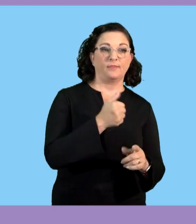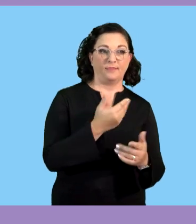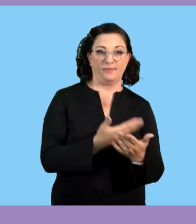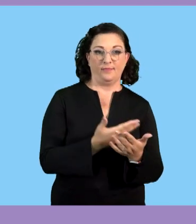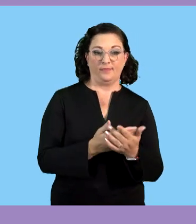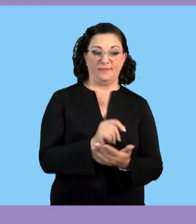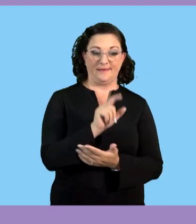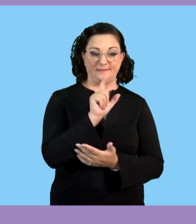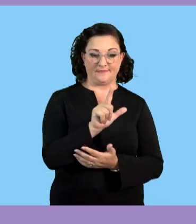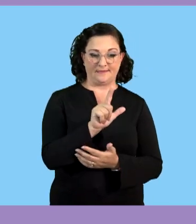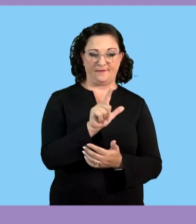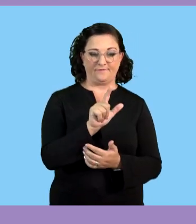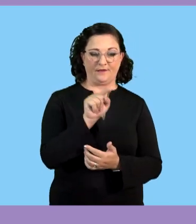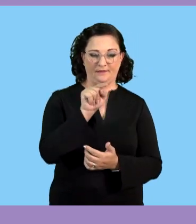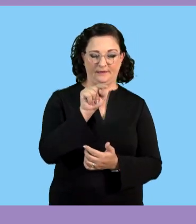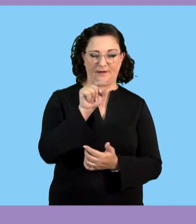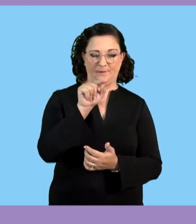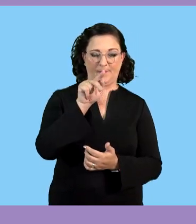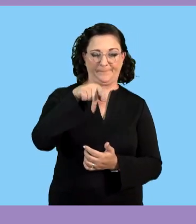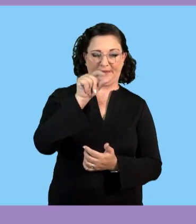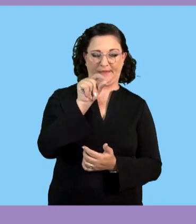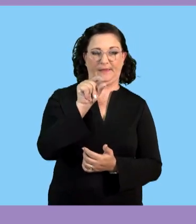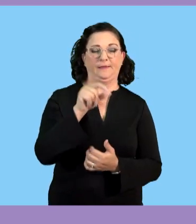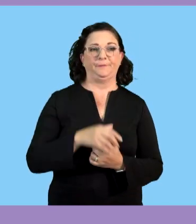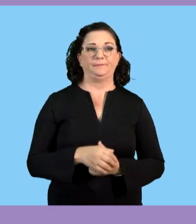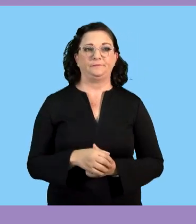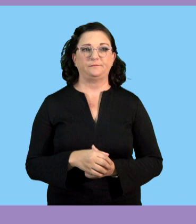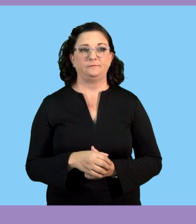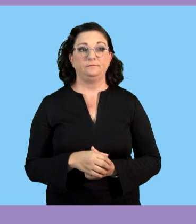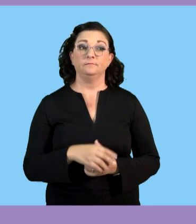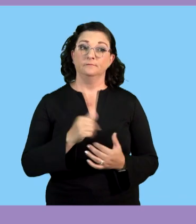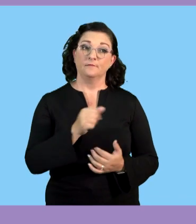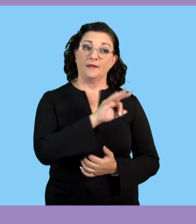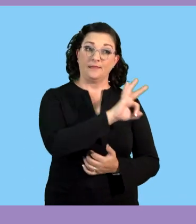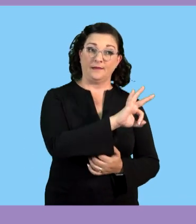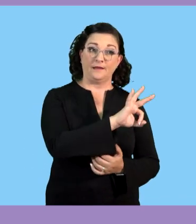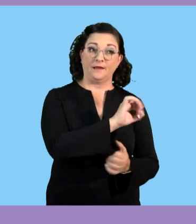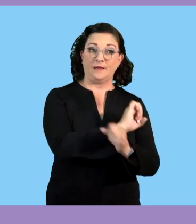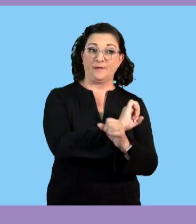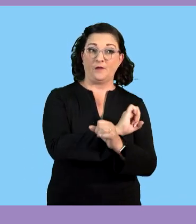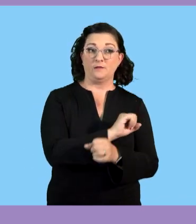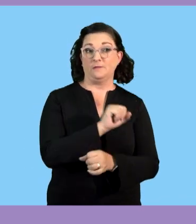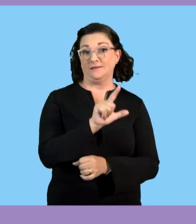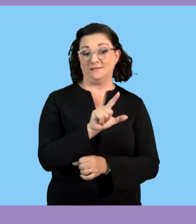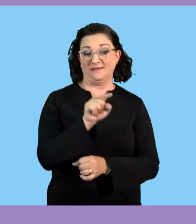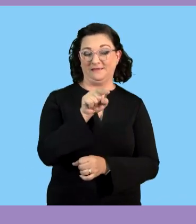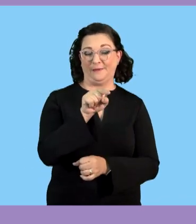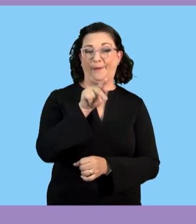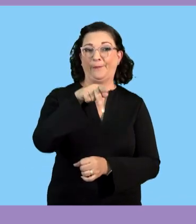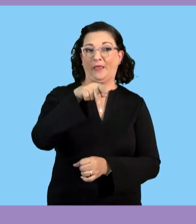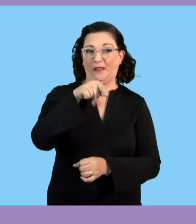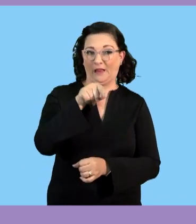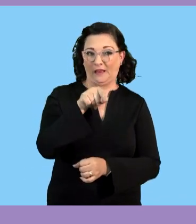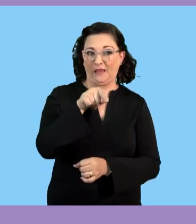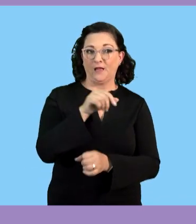the 7 and exponent p. So that is going to be 3 multiplied by 7 exponent